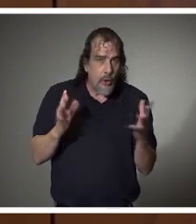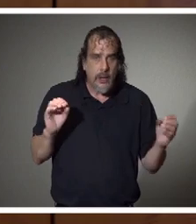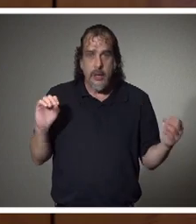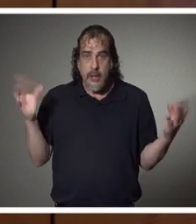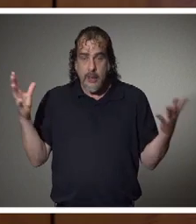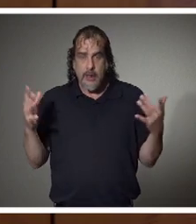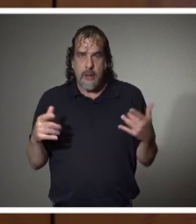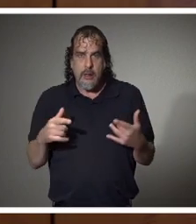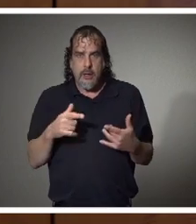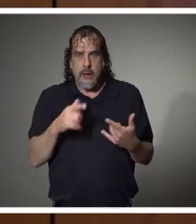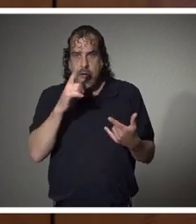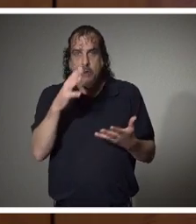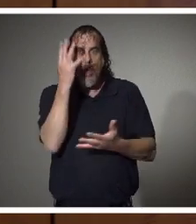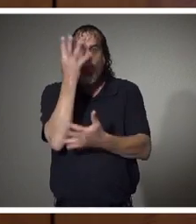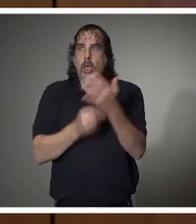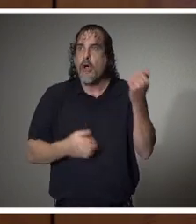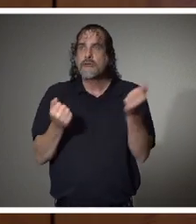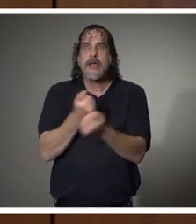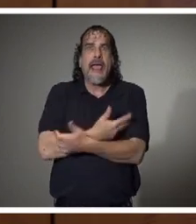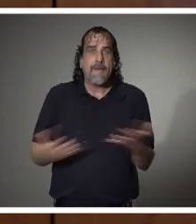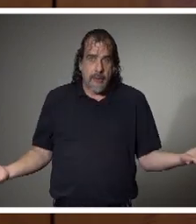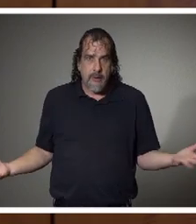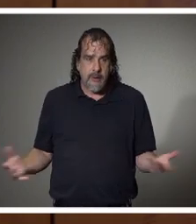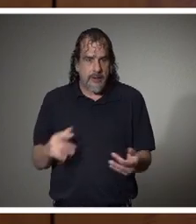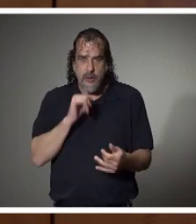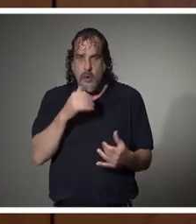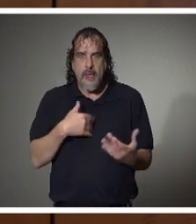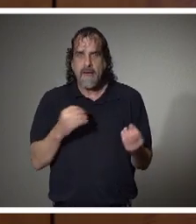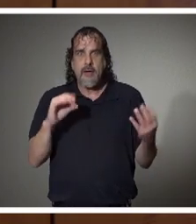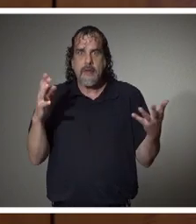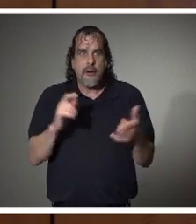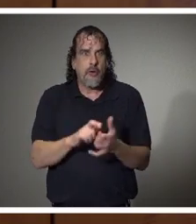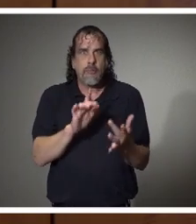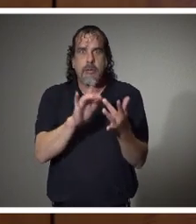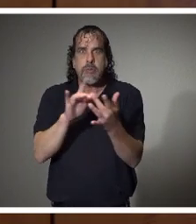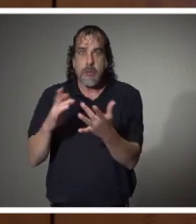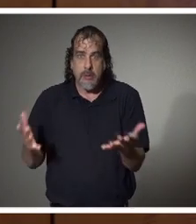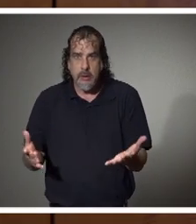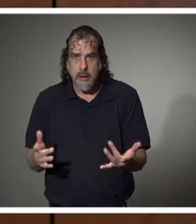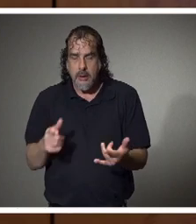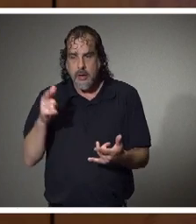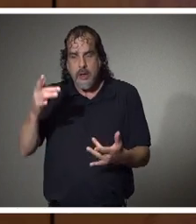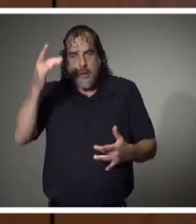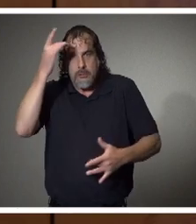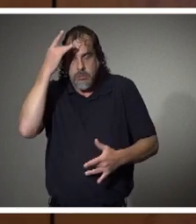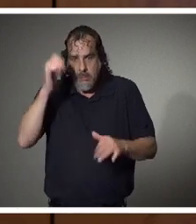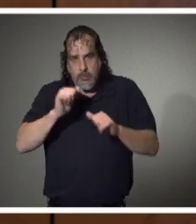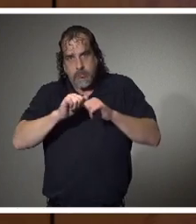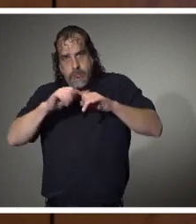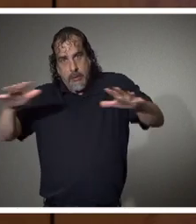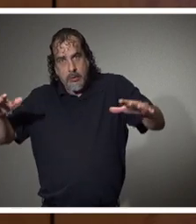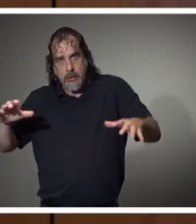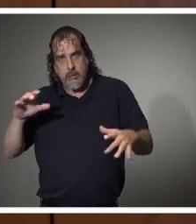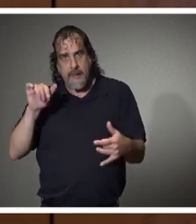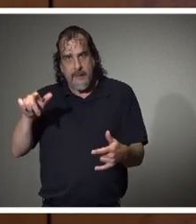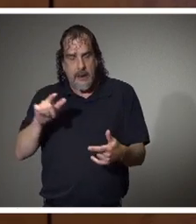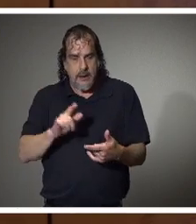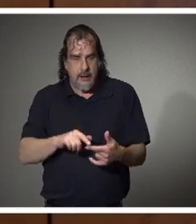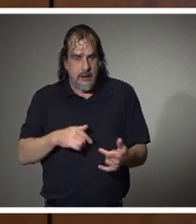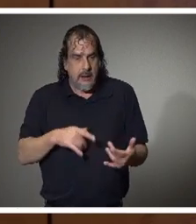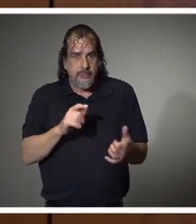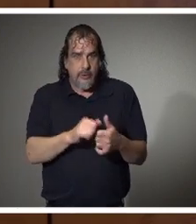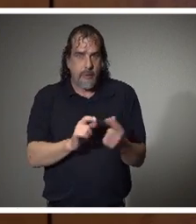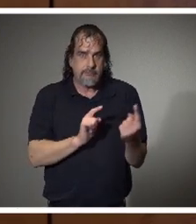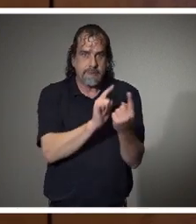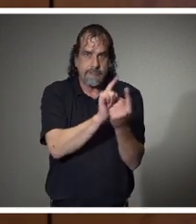cases, individuals have lost everything and don't have the access to do that. Given the pandemic, the COVID pandemic, the engagement with the Red Cross